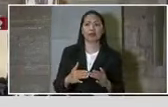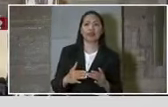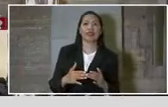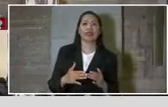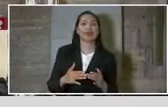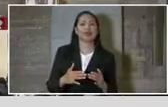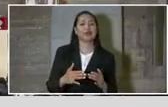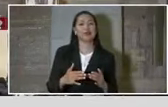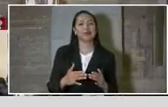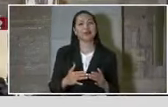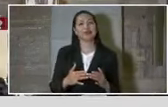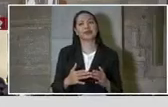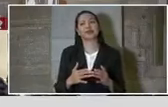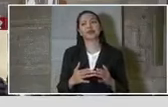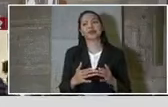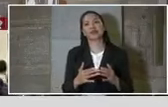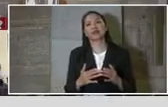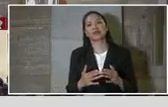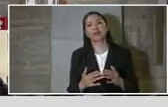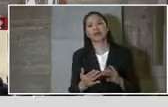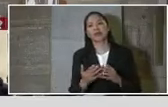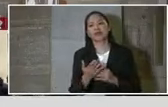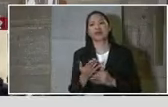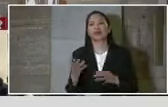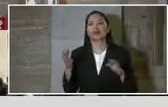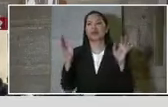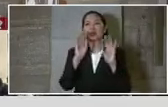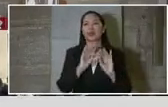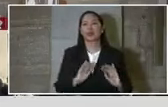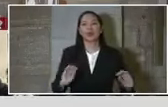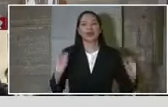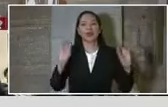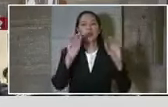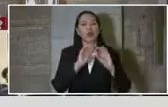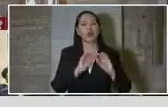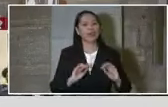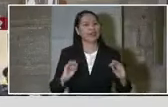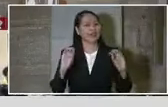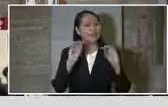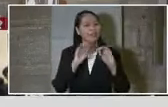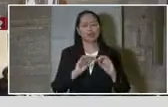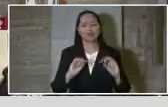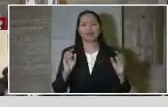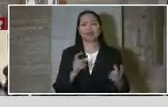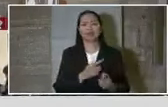Salam.